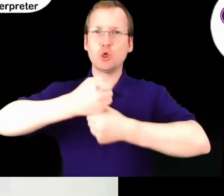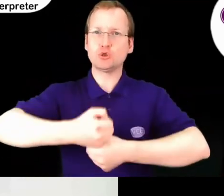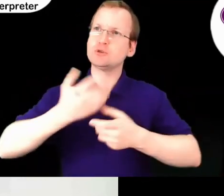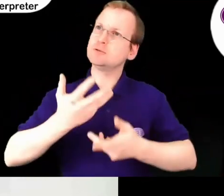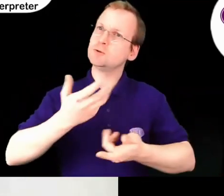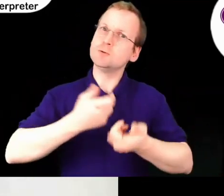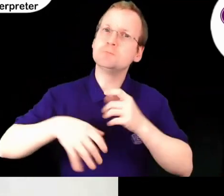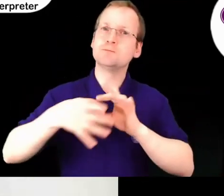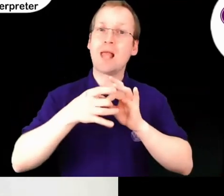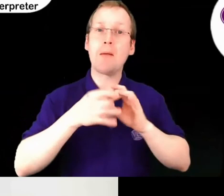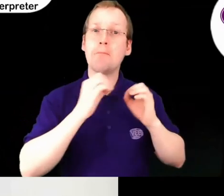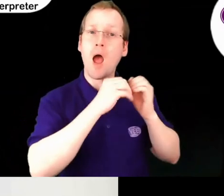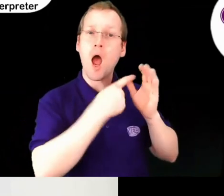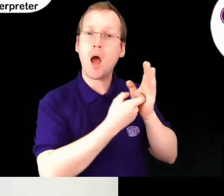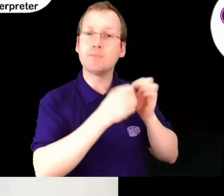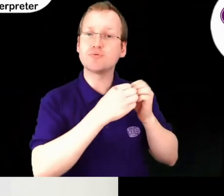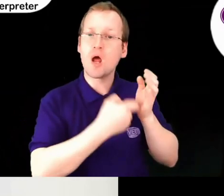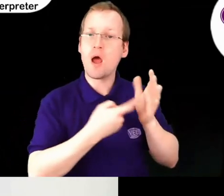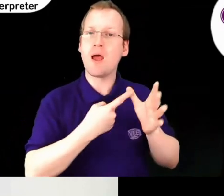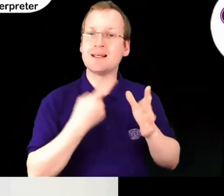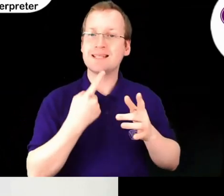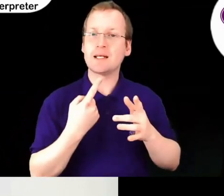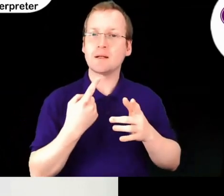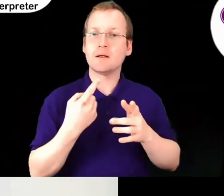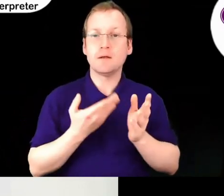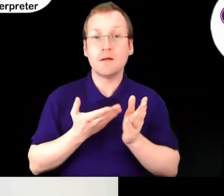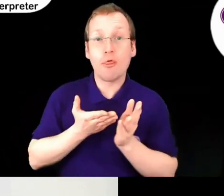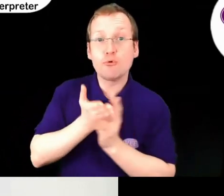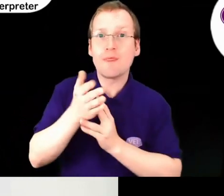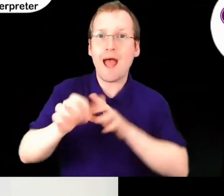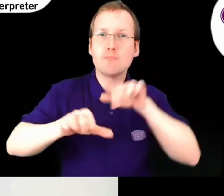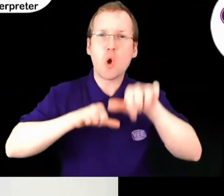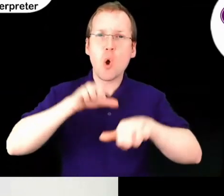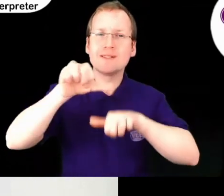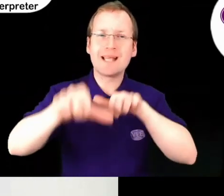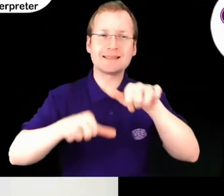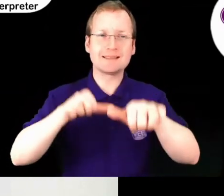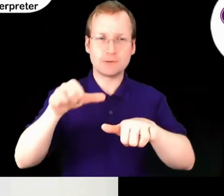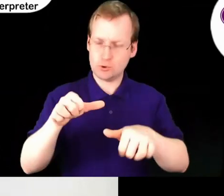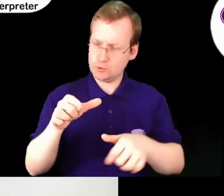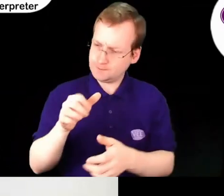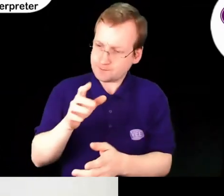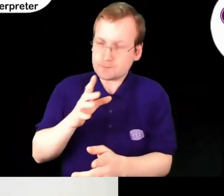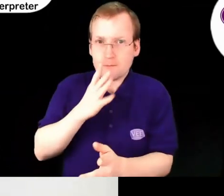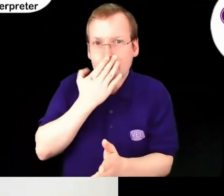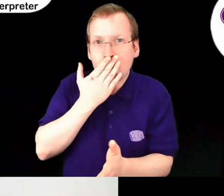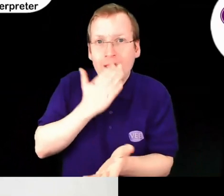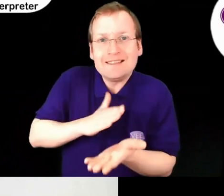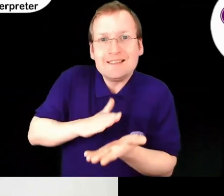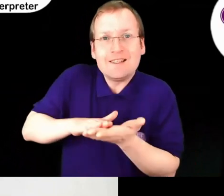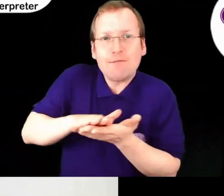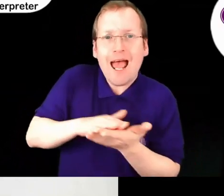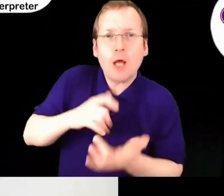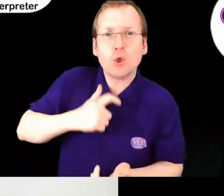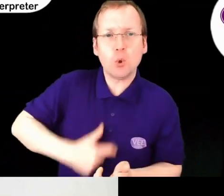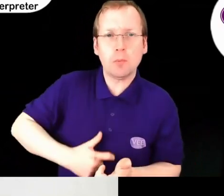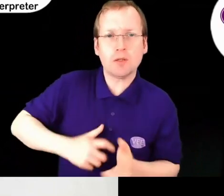And Barbara kind of sees in that coming out process that it's profoundly human and deeply of